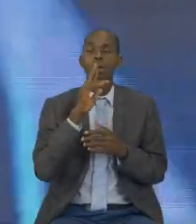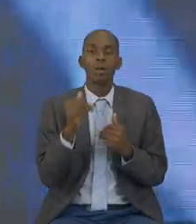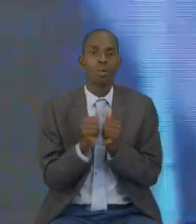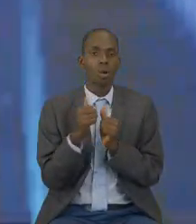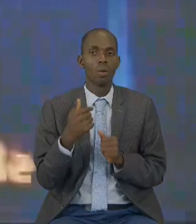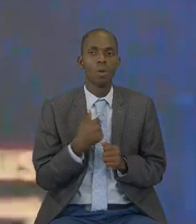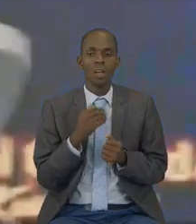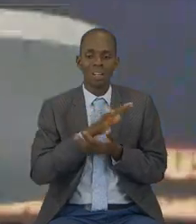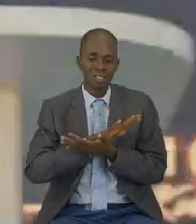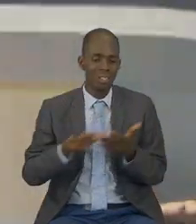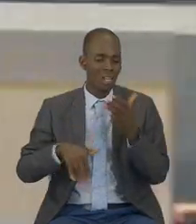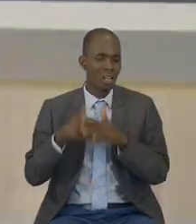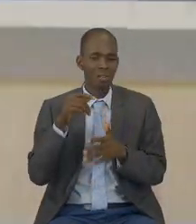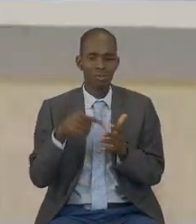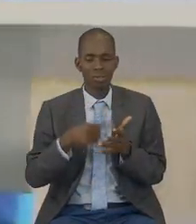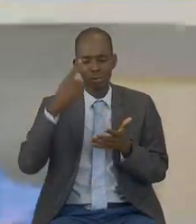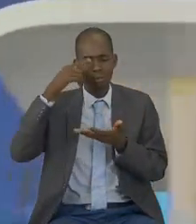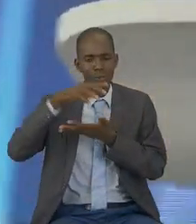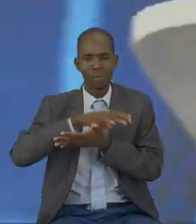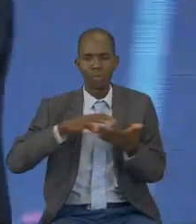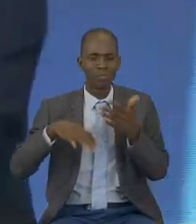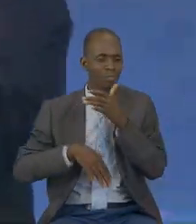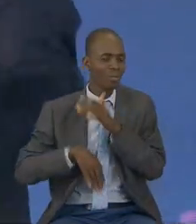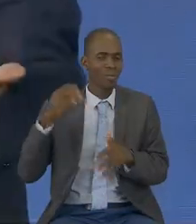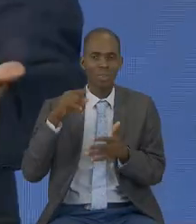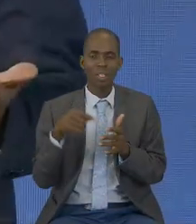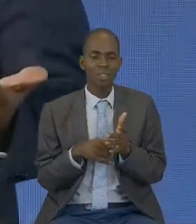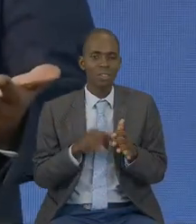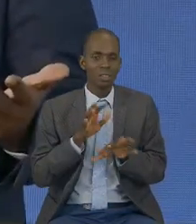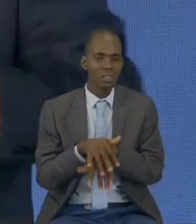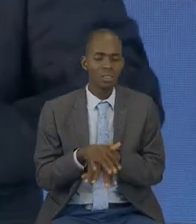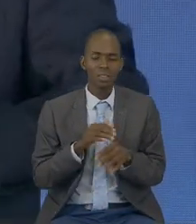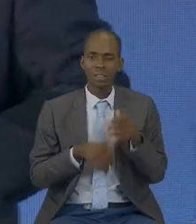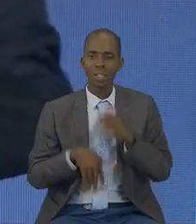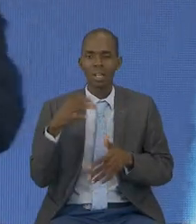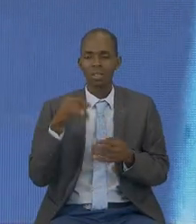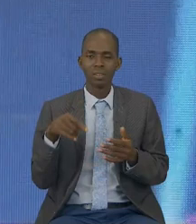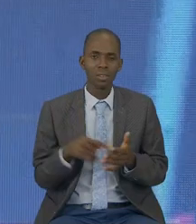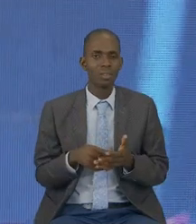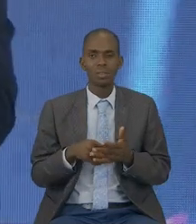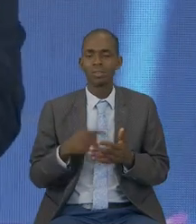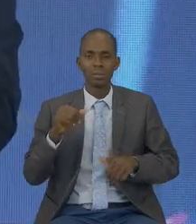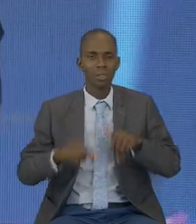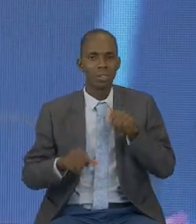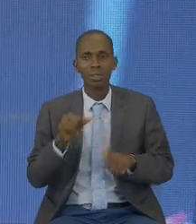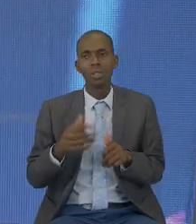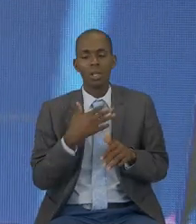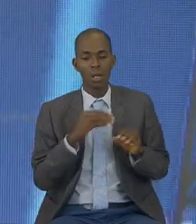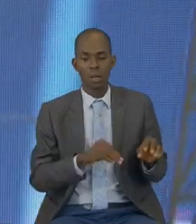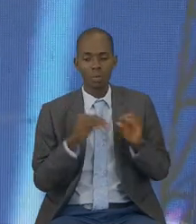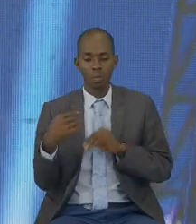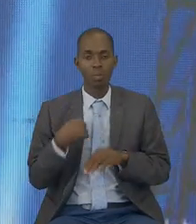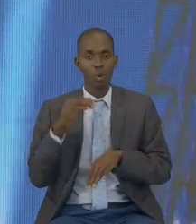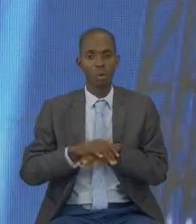this confusion, and clear this doubt, and clear this condemnation, and put me on the right